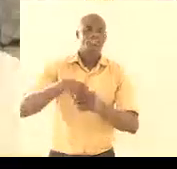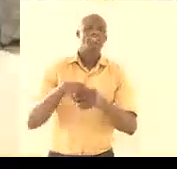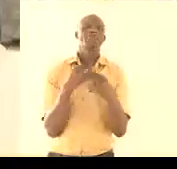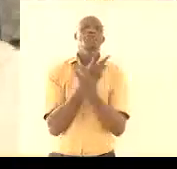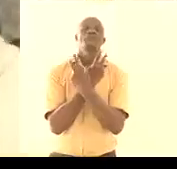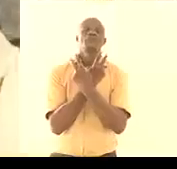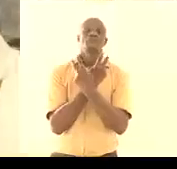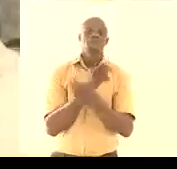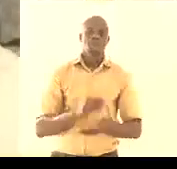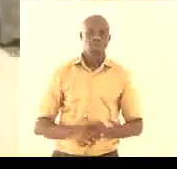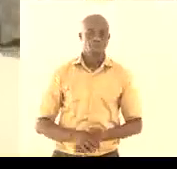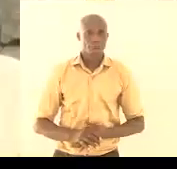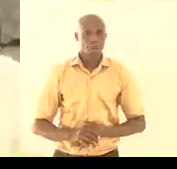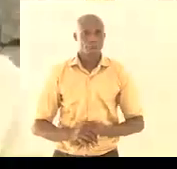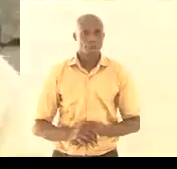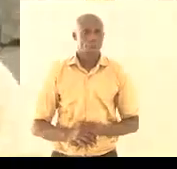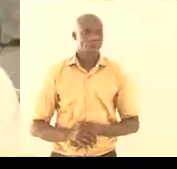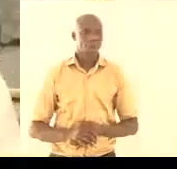vain.